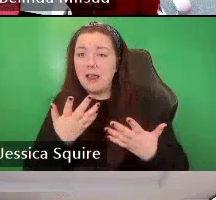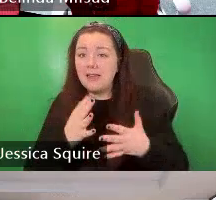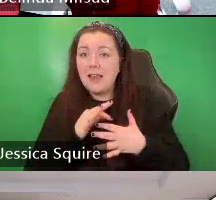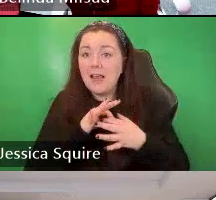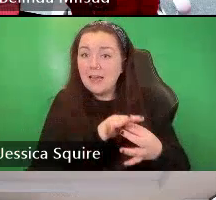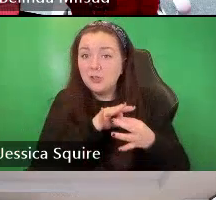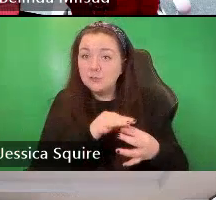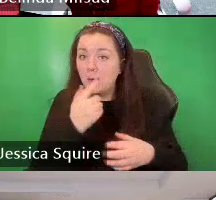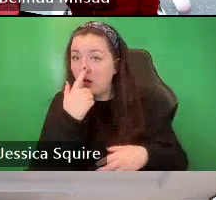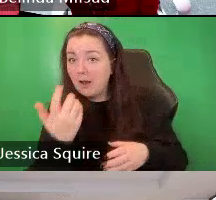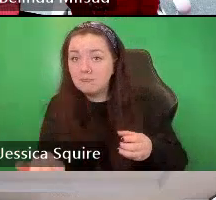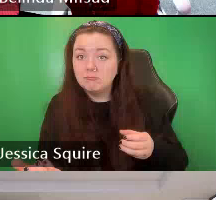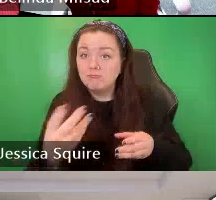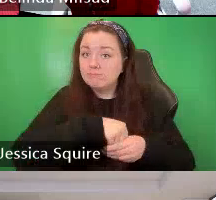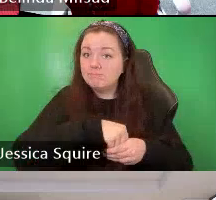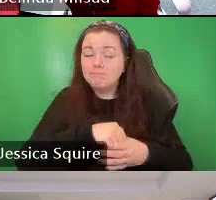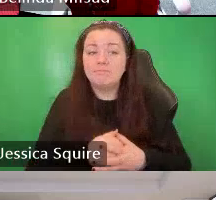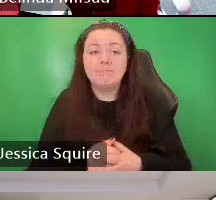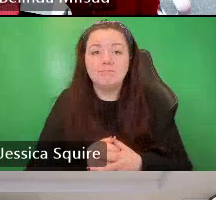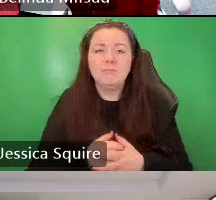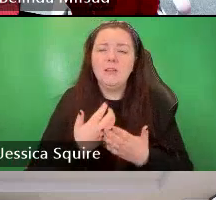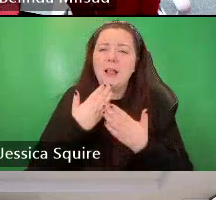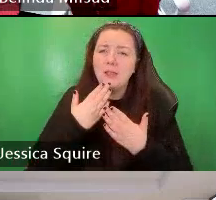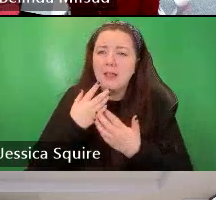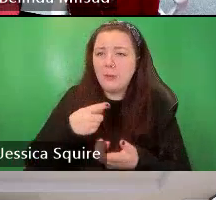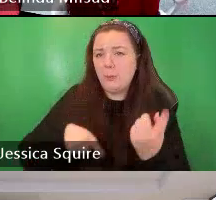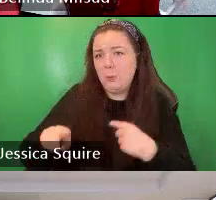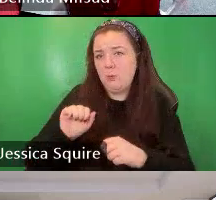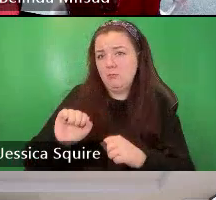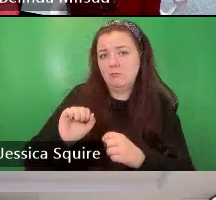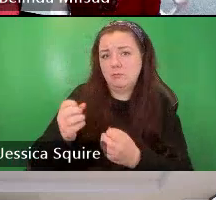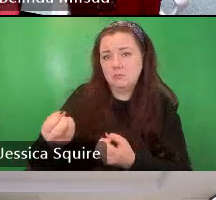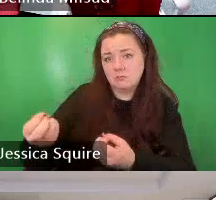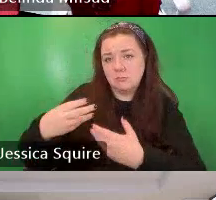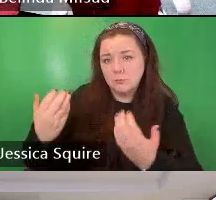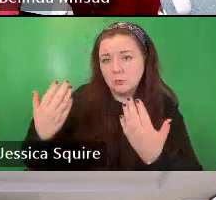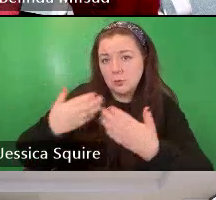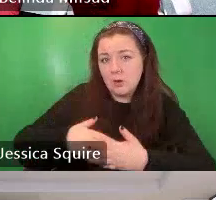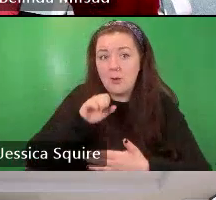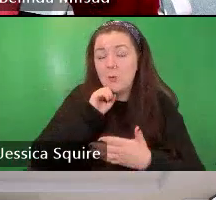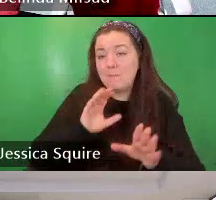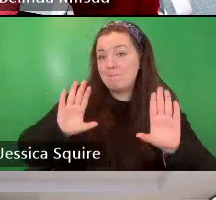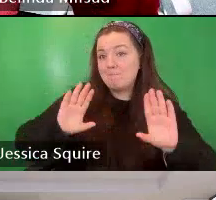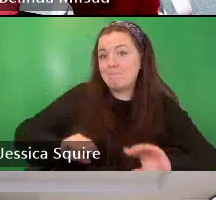from that, I will say thanks to everybody for all of your input tonight, and I'll close the meeting from